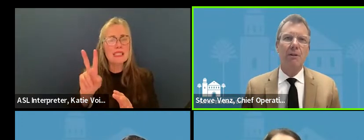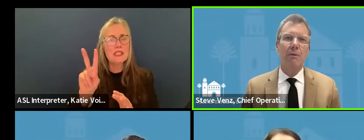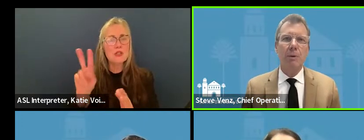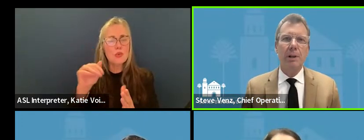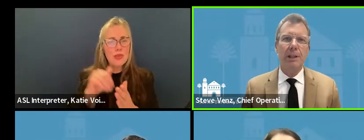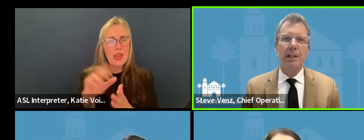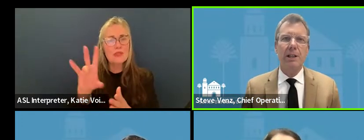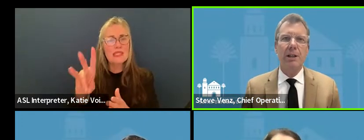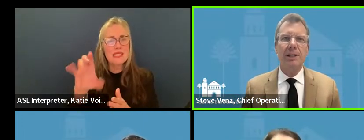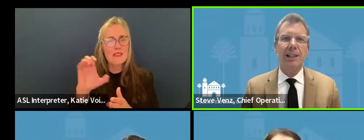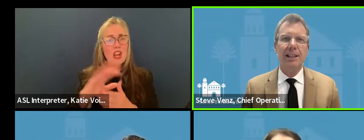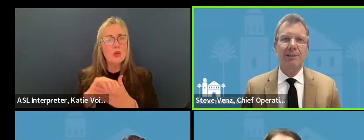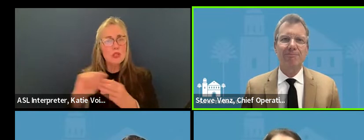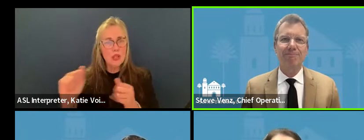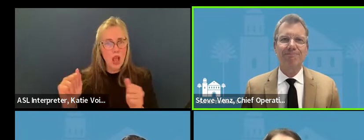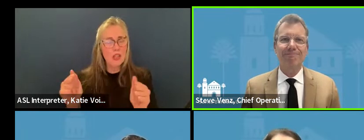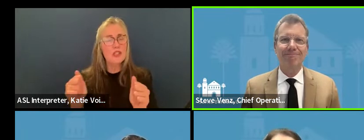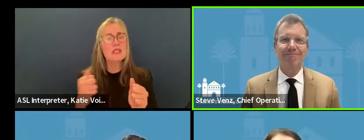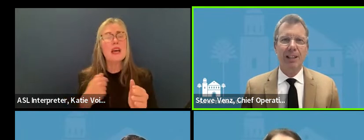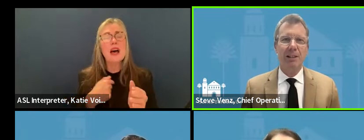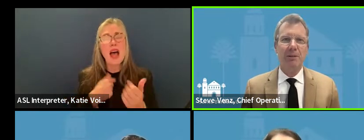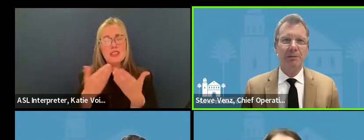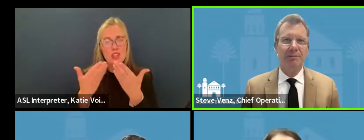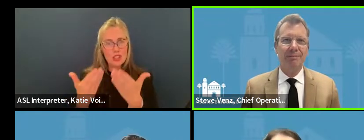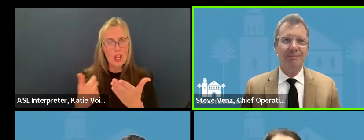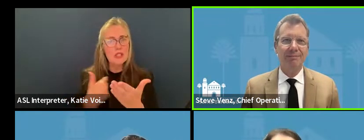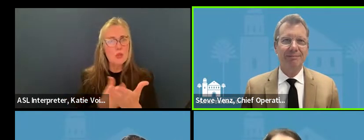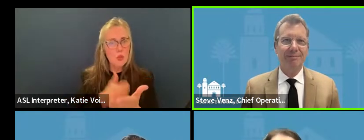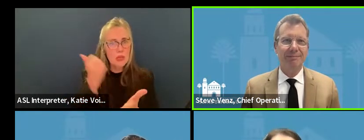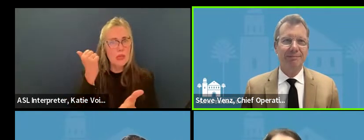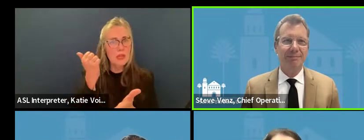$162,700 with Geosyntec. Thank you.